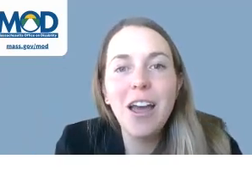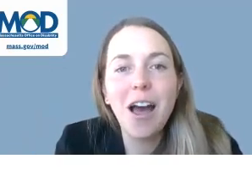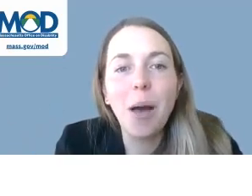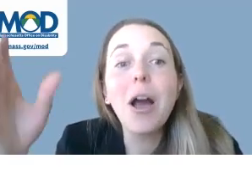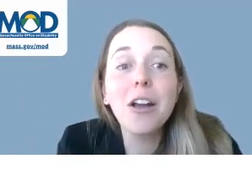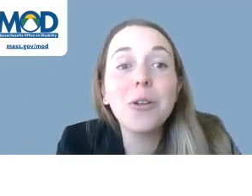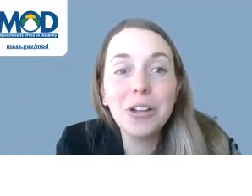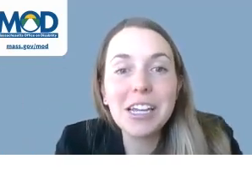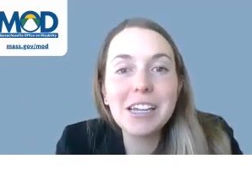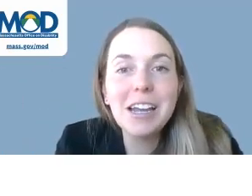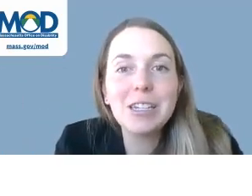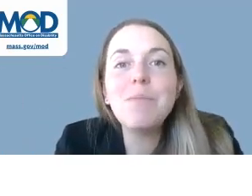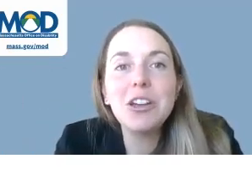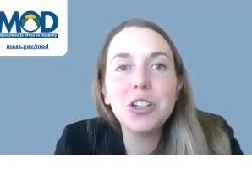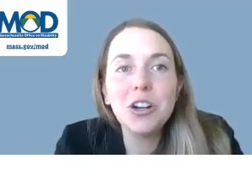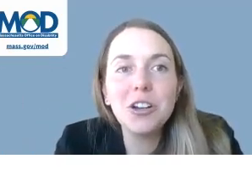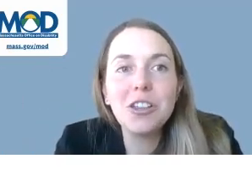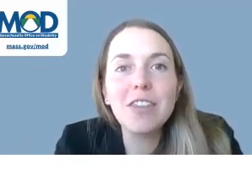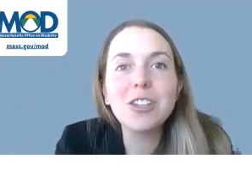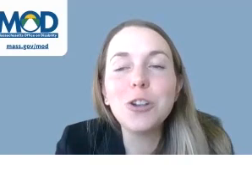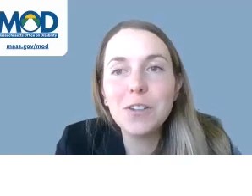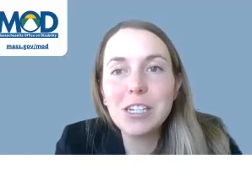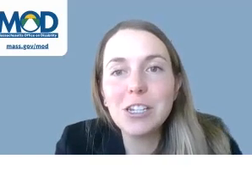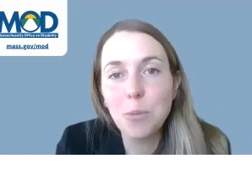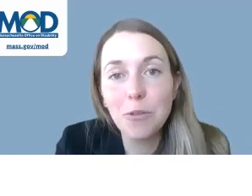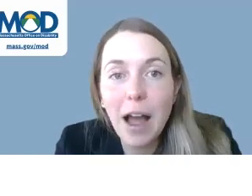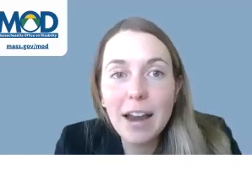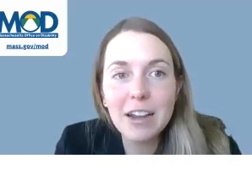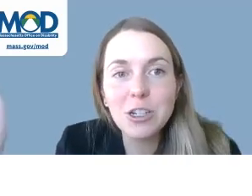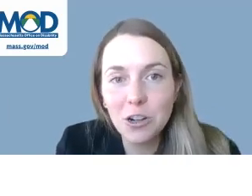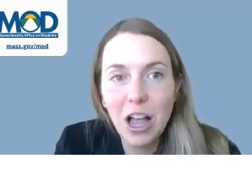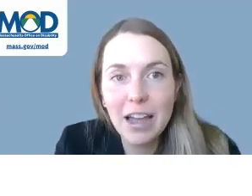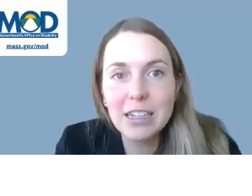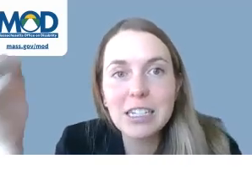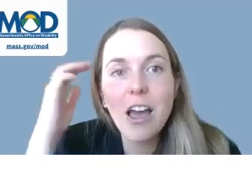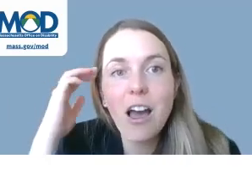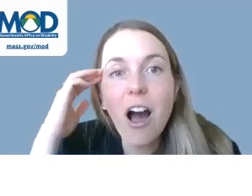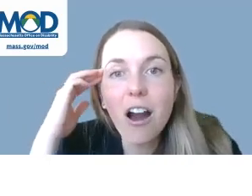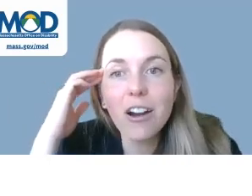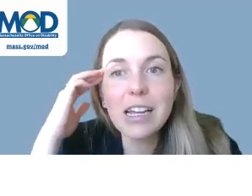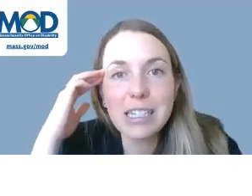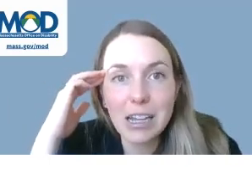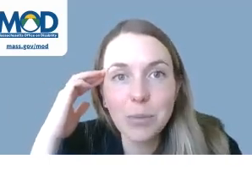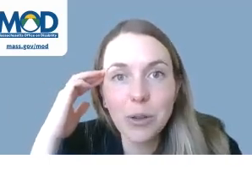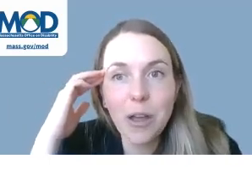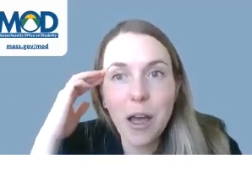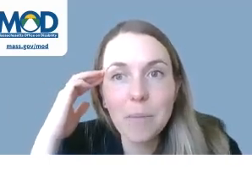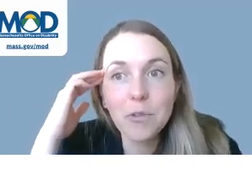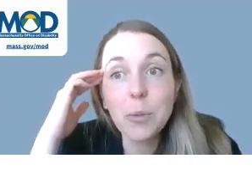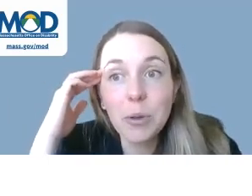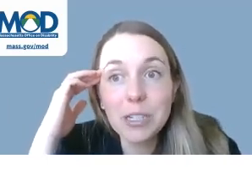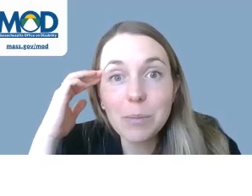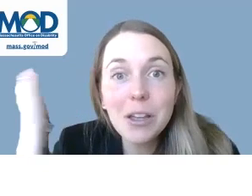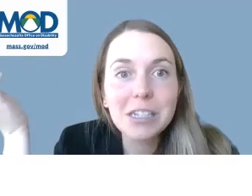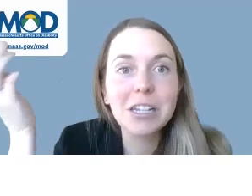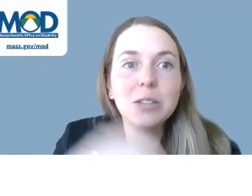presentation concretely to make sure that the services that you're providing to clients are accessible